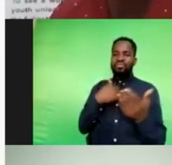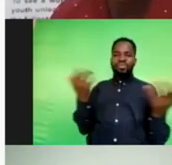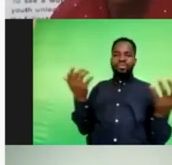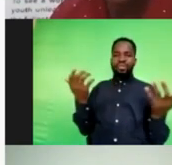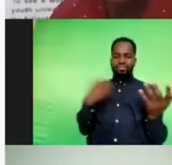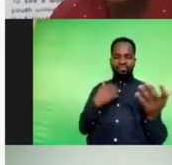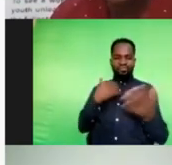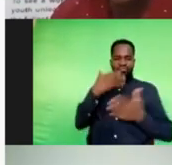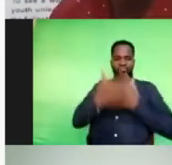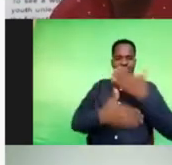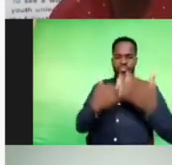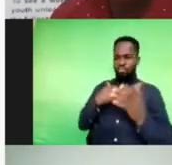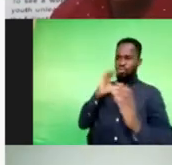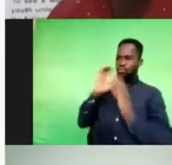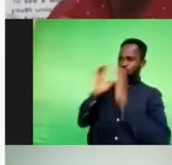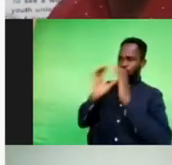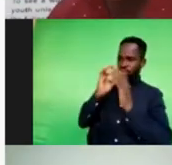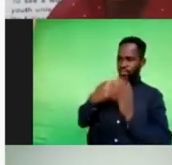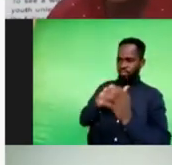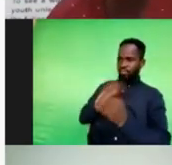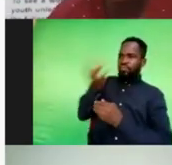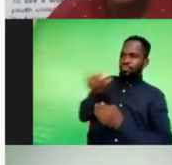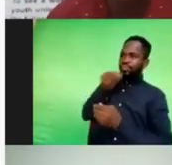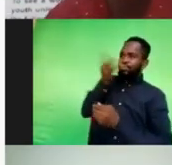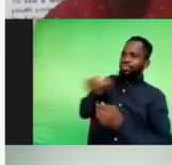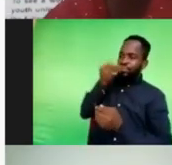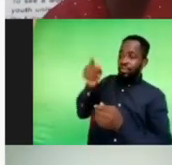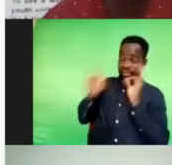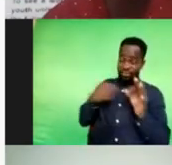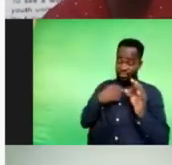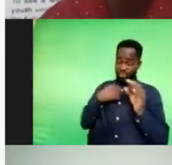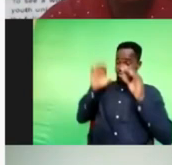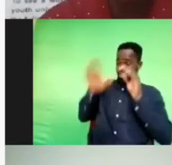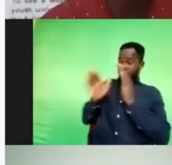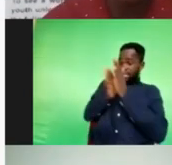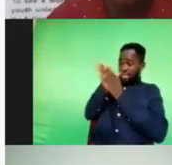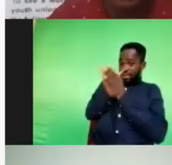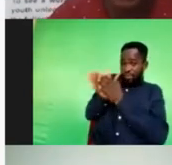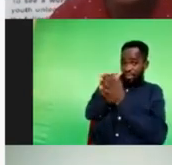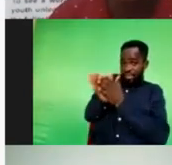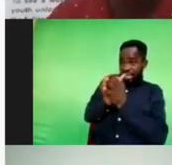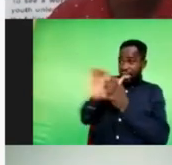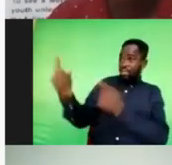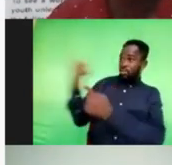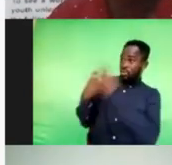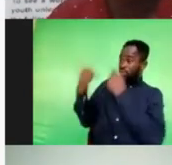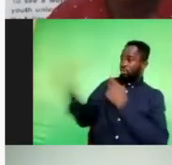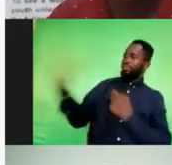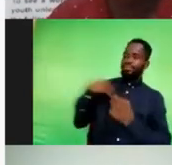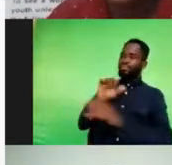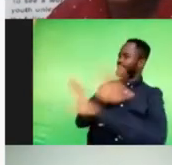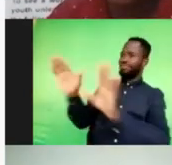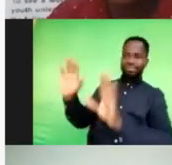the conversation if the topic interests them, and not give room for others to come in due